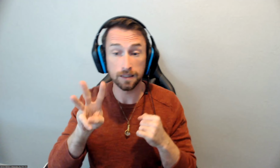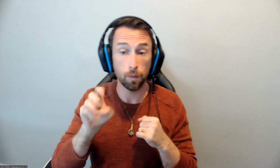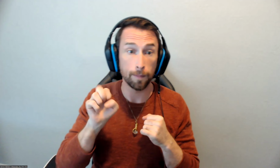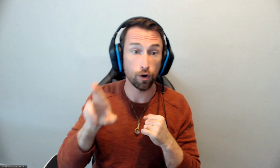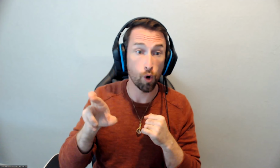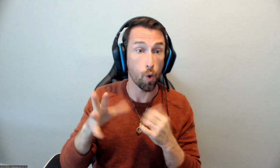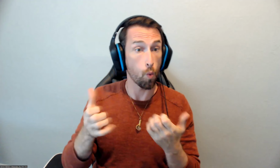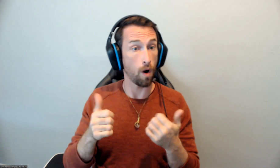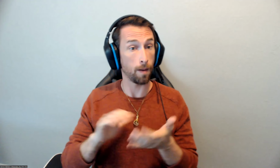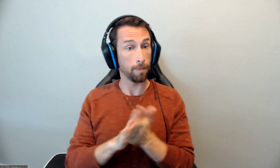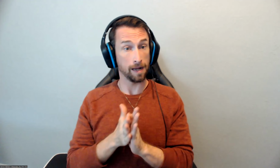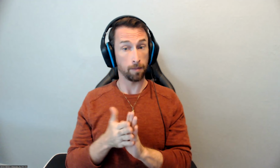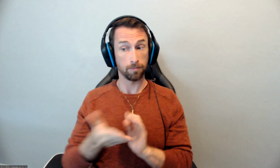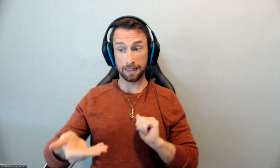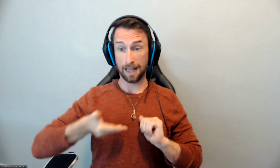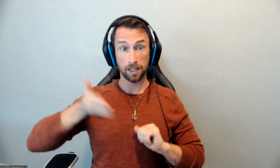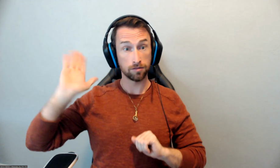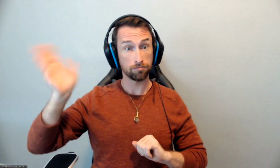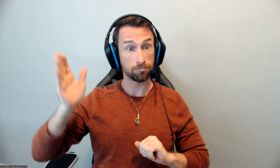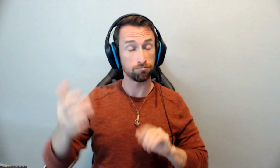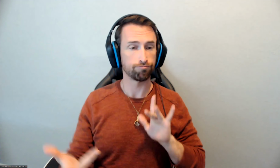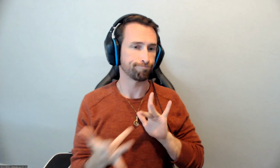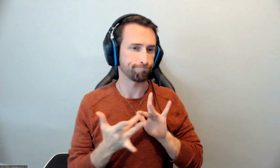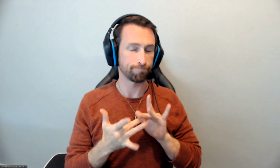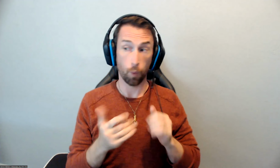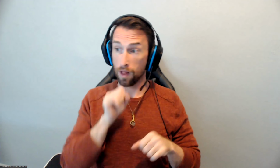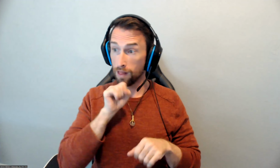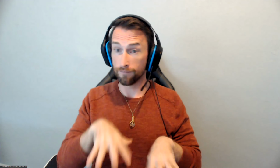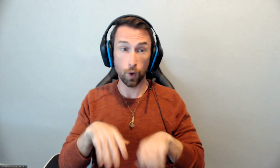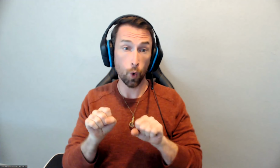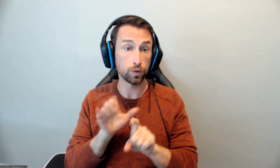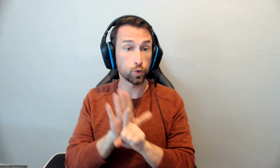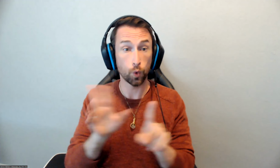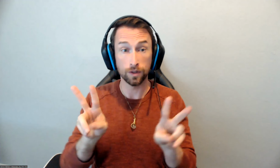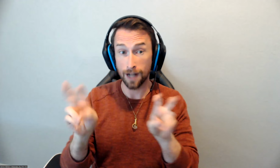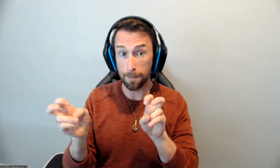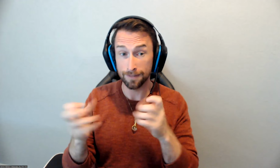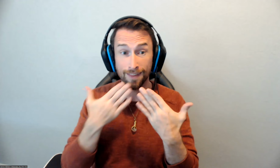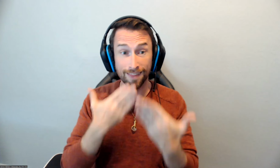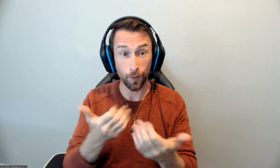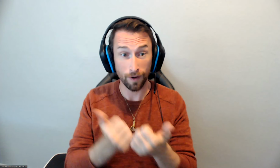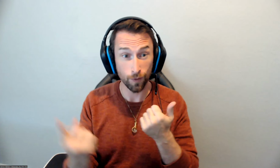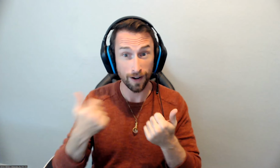have my contact information. Love to host you in your topic. So thank you, everyone, and have a